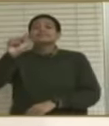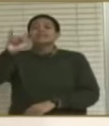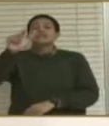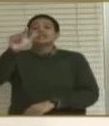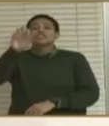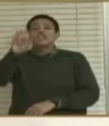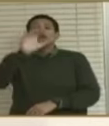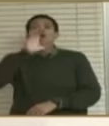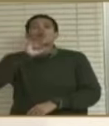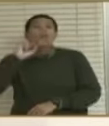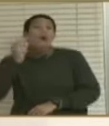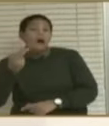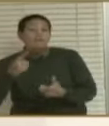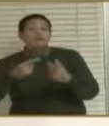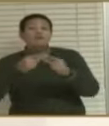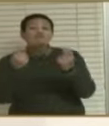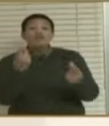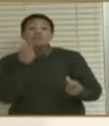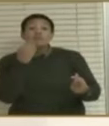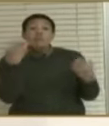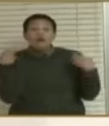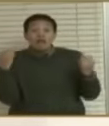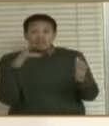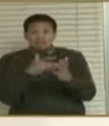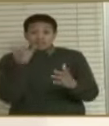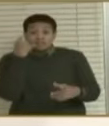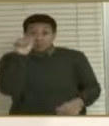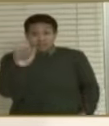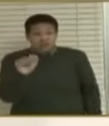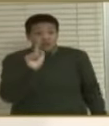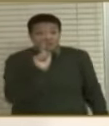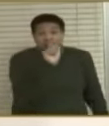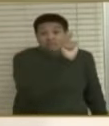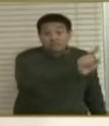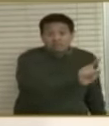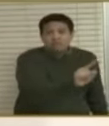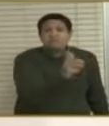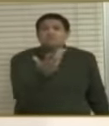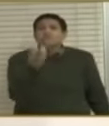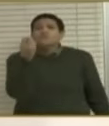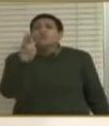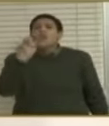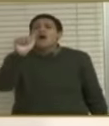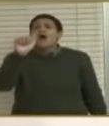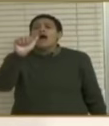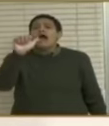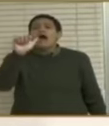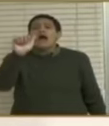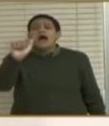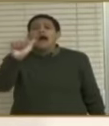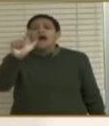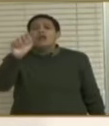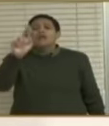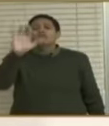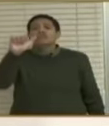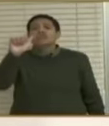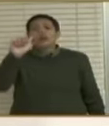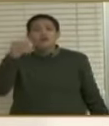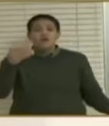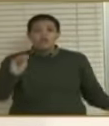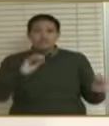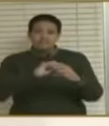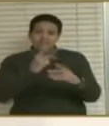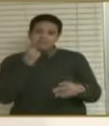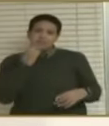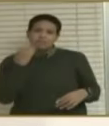Harbor, Greater Portmore health centers, or to the Alorica complex in Portmore. Now, we know there's a